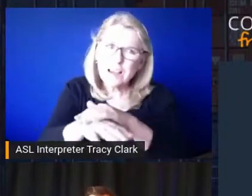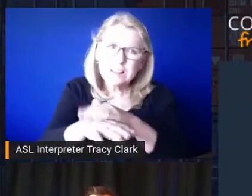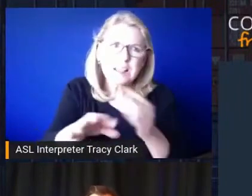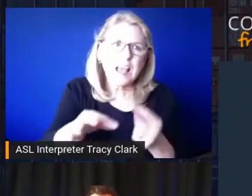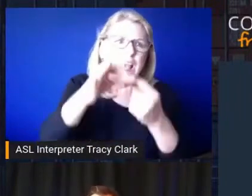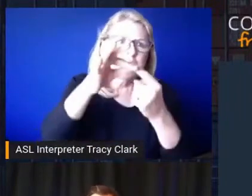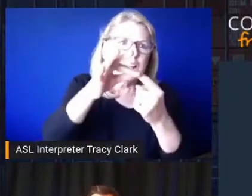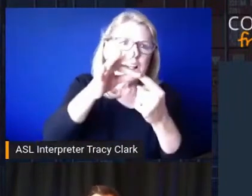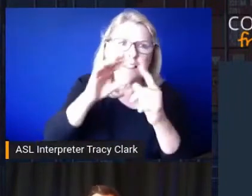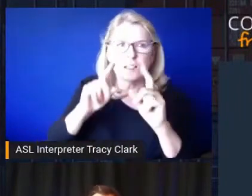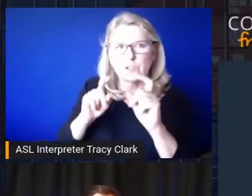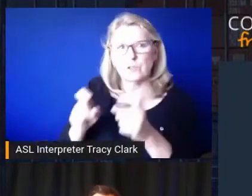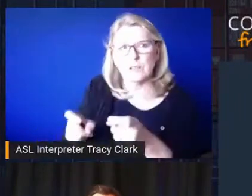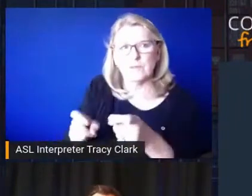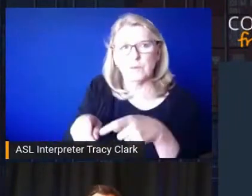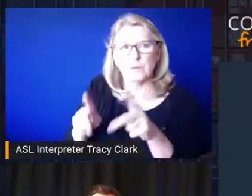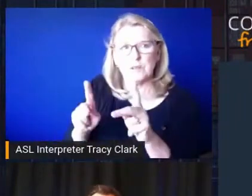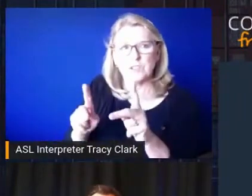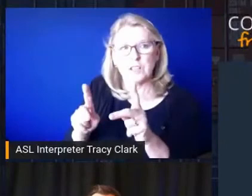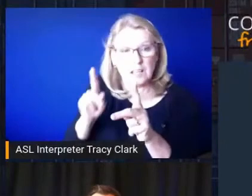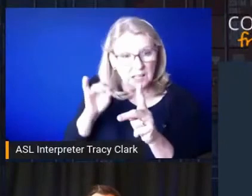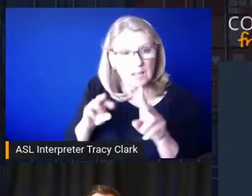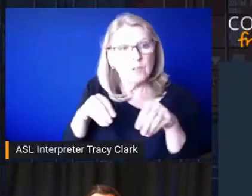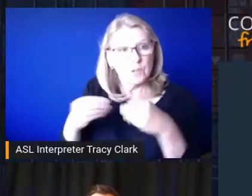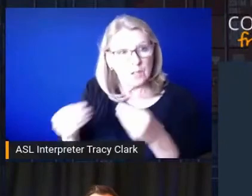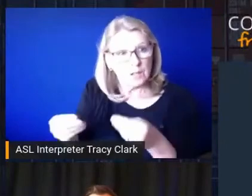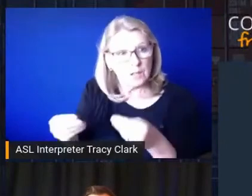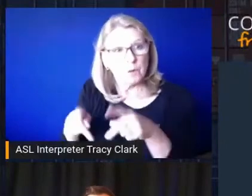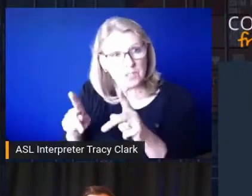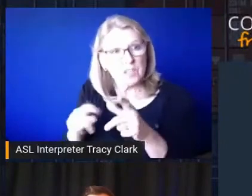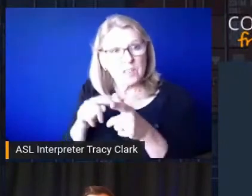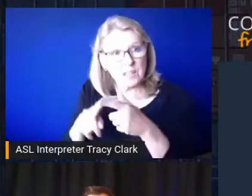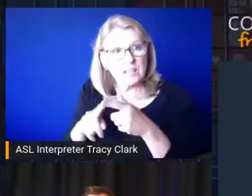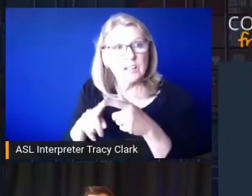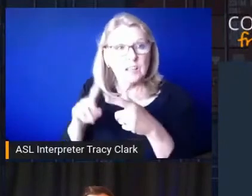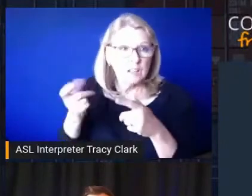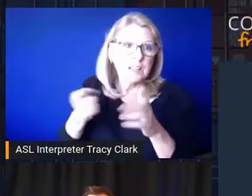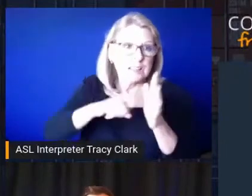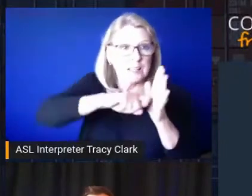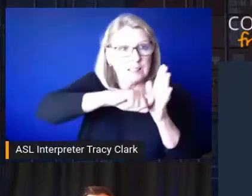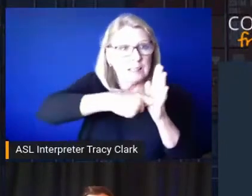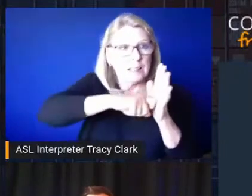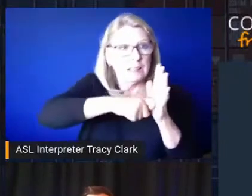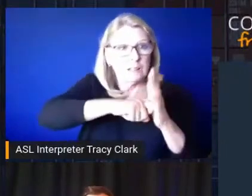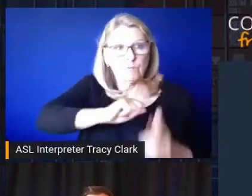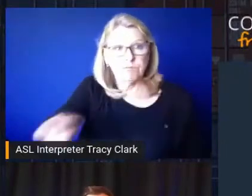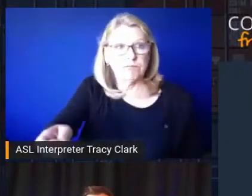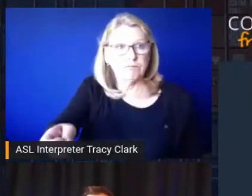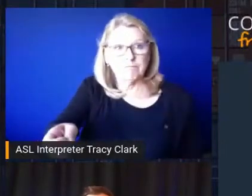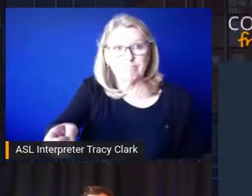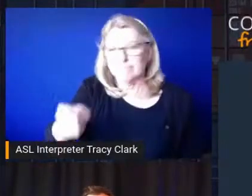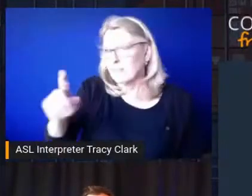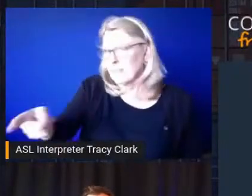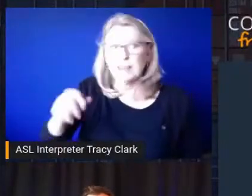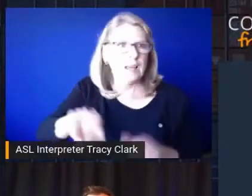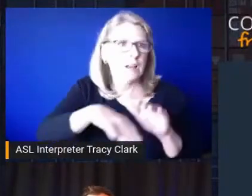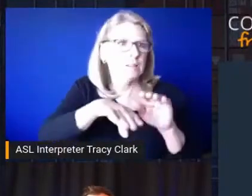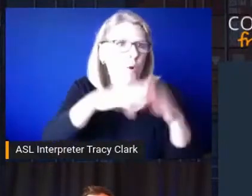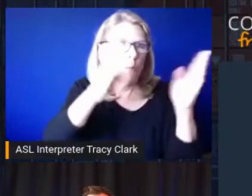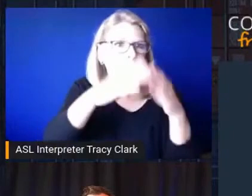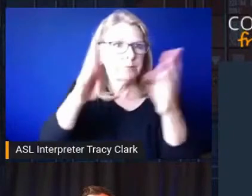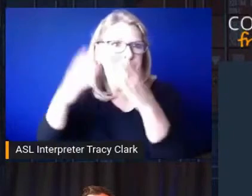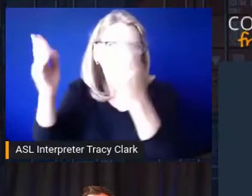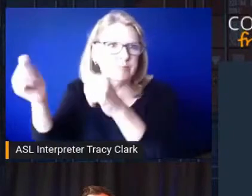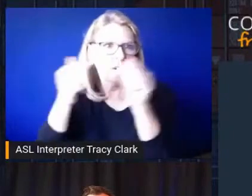you've basically handed it the keys to the kingdom. So be very careful about how you give those permissions. And then you can also extend